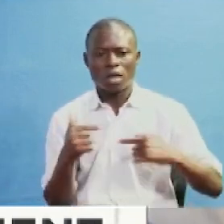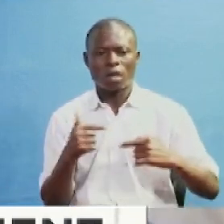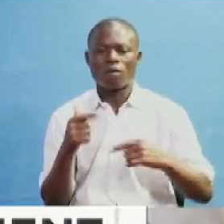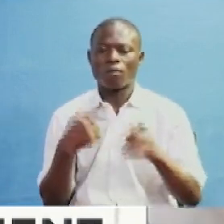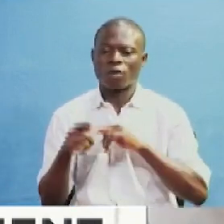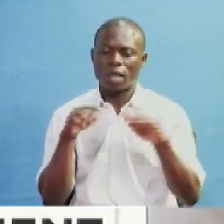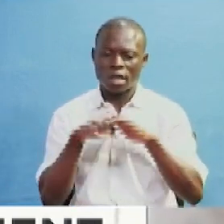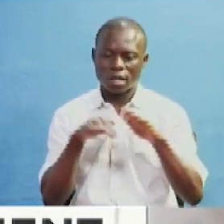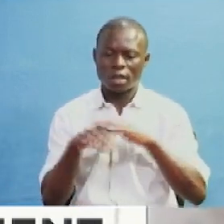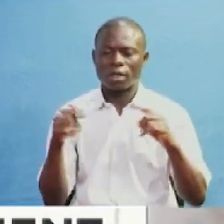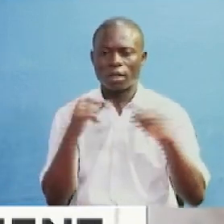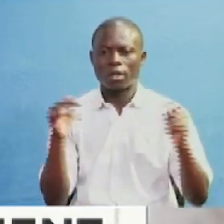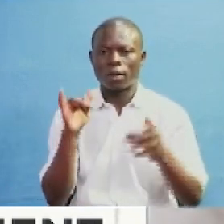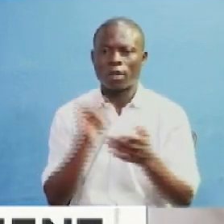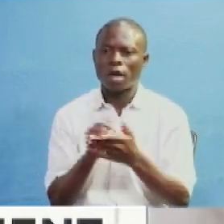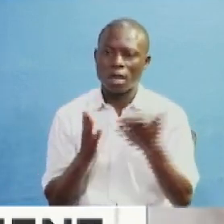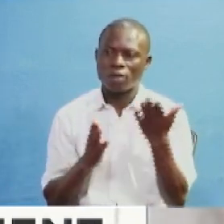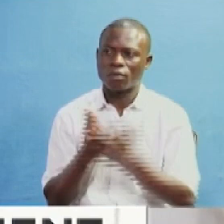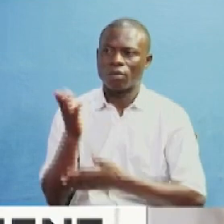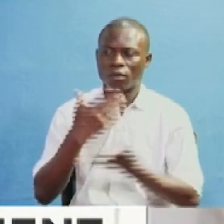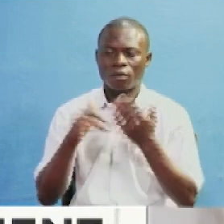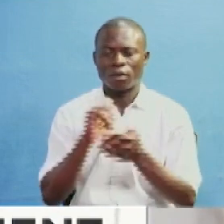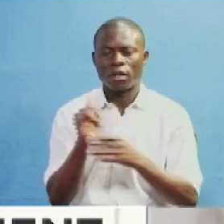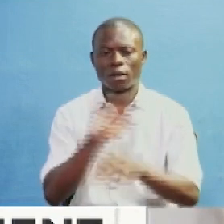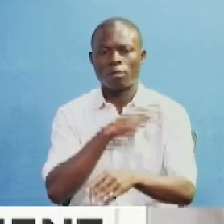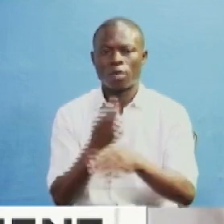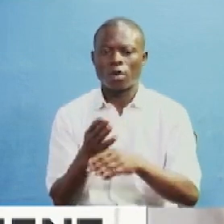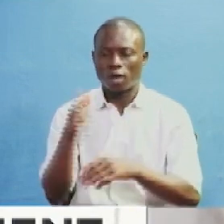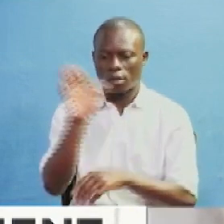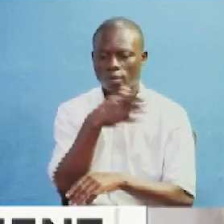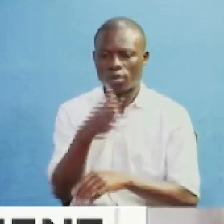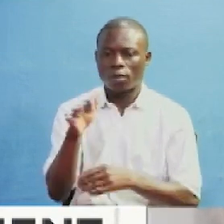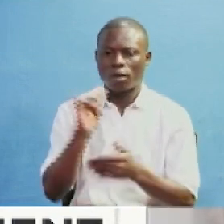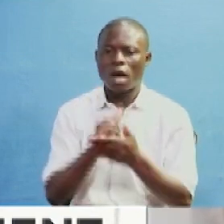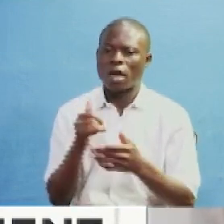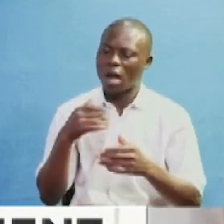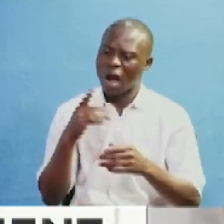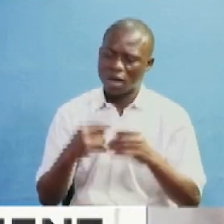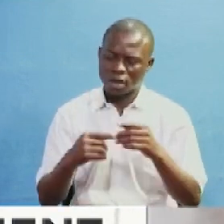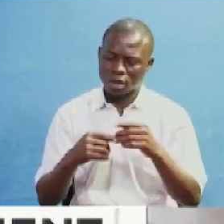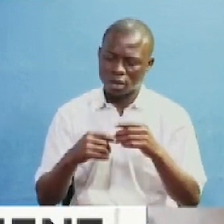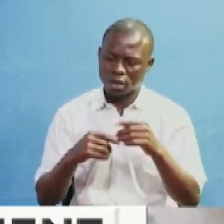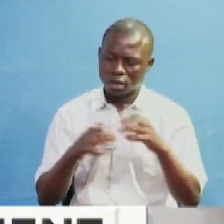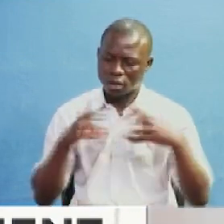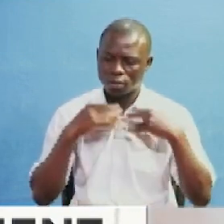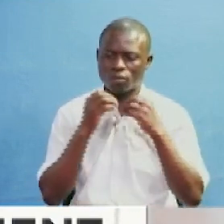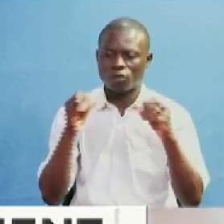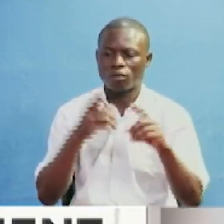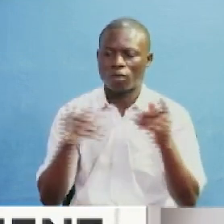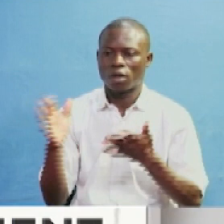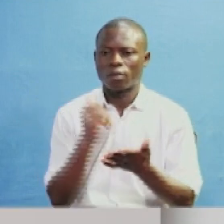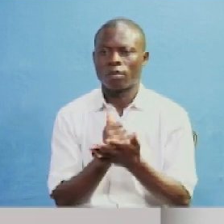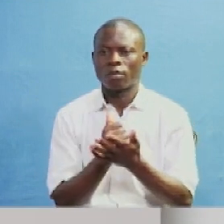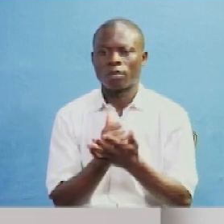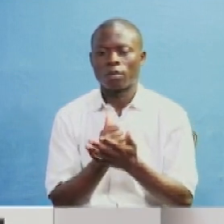threats with the approval of Parliament, and Parliament has not approved this deployment.